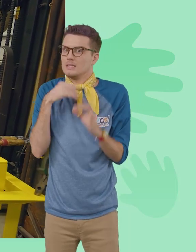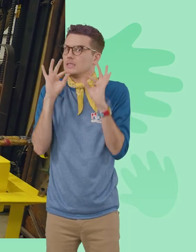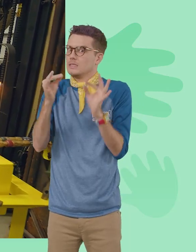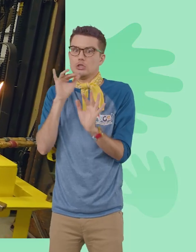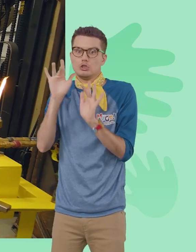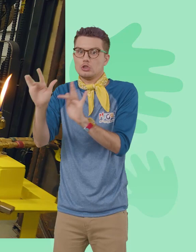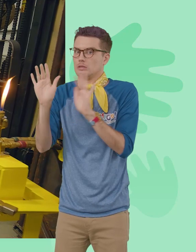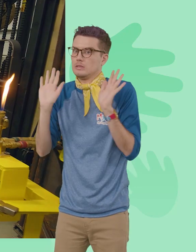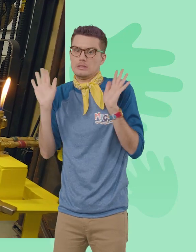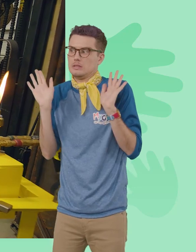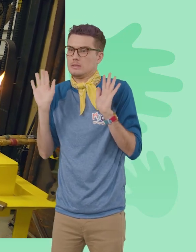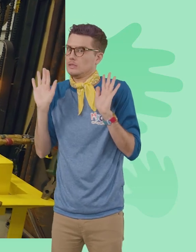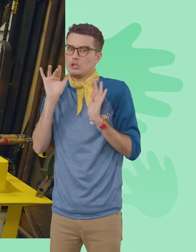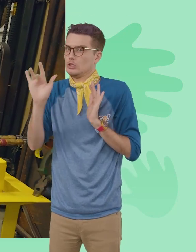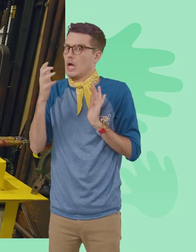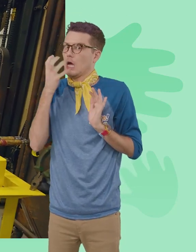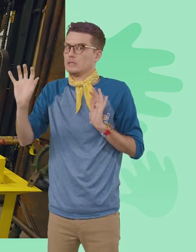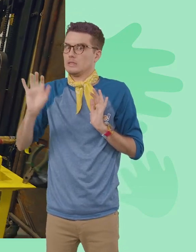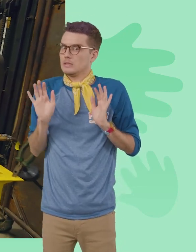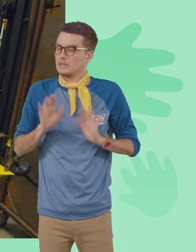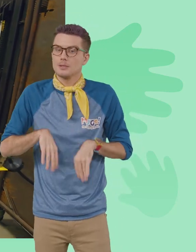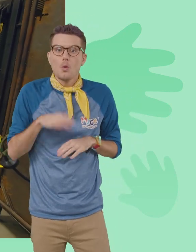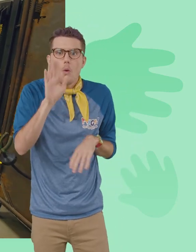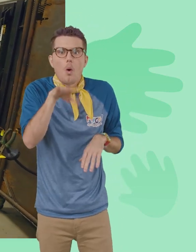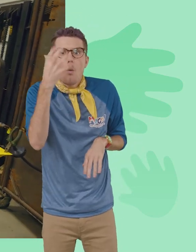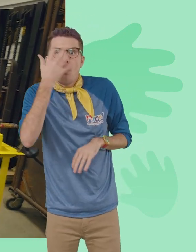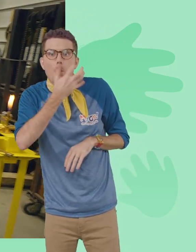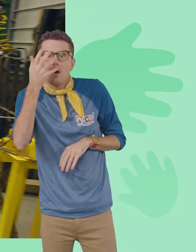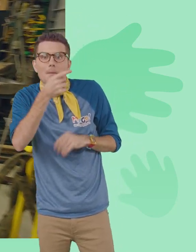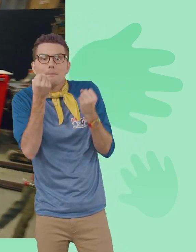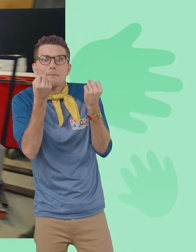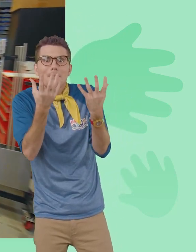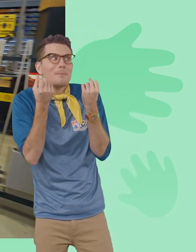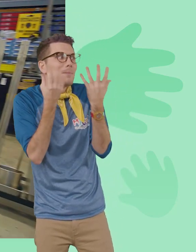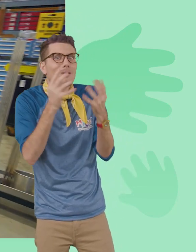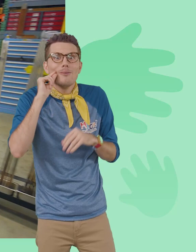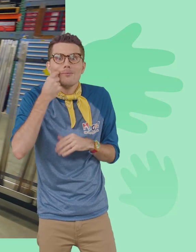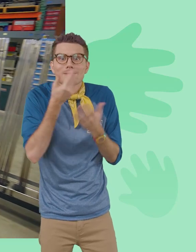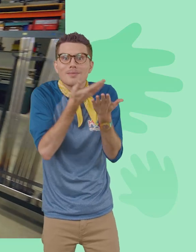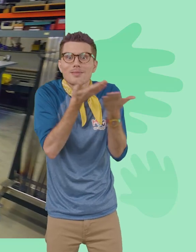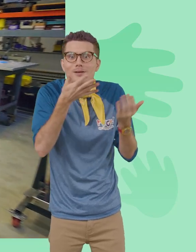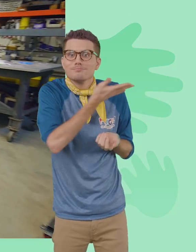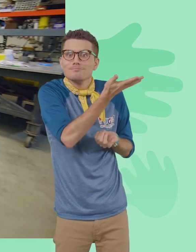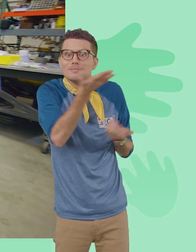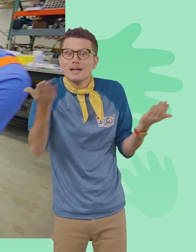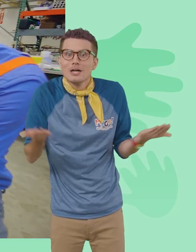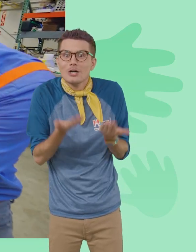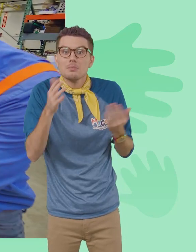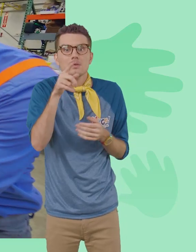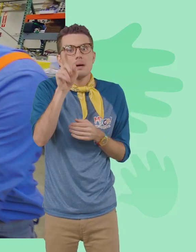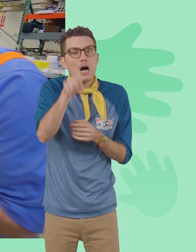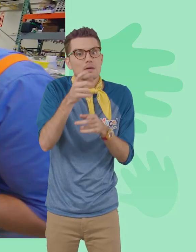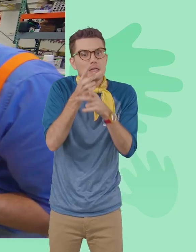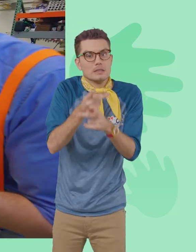Wow. And there's so many cool things around here. But you have to be very, very careful. Hey, look.